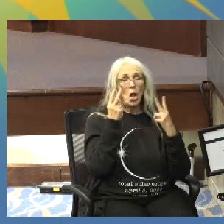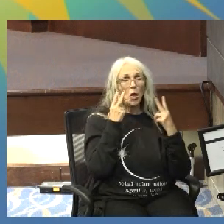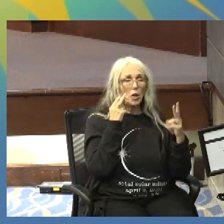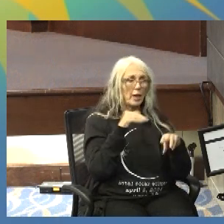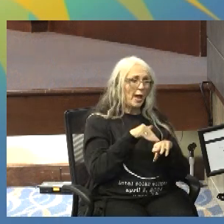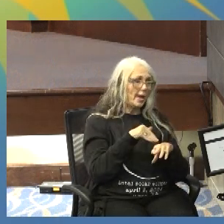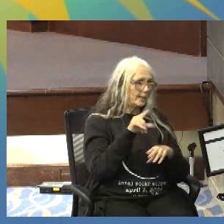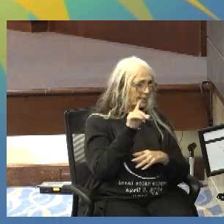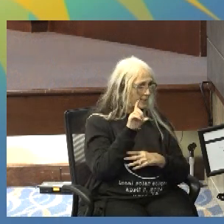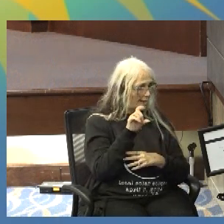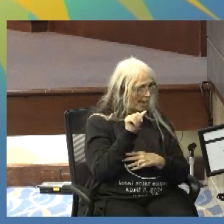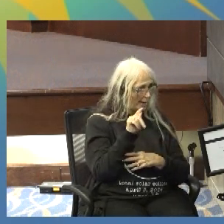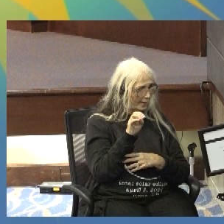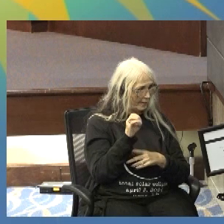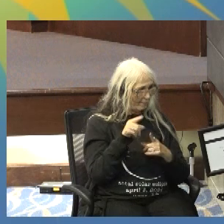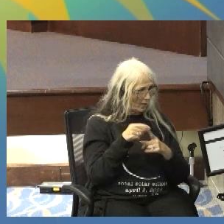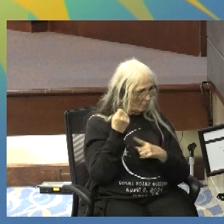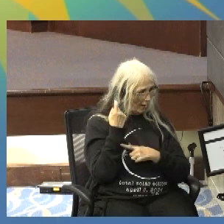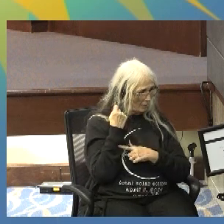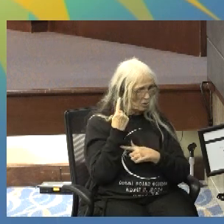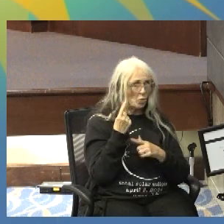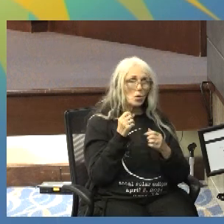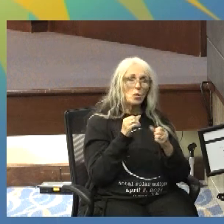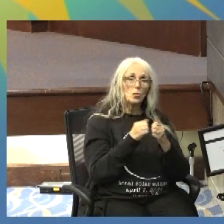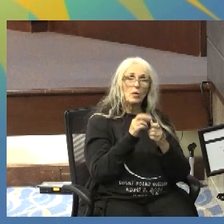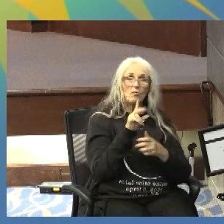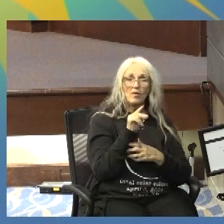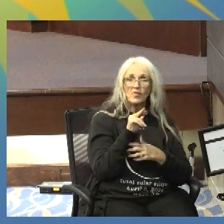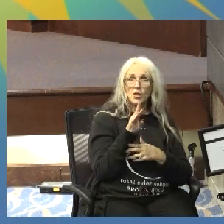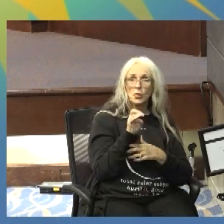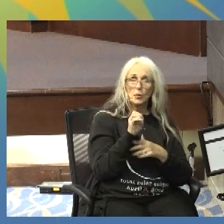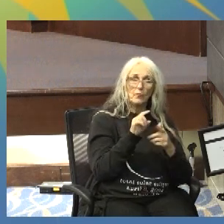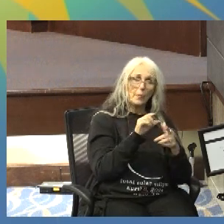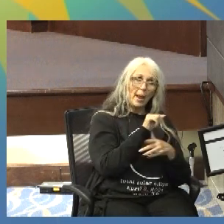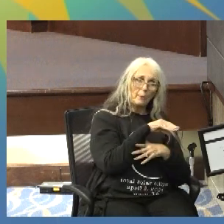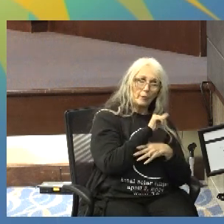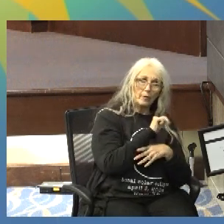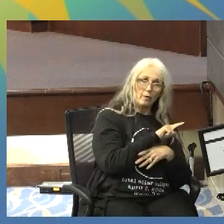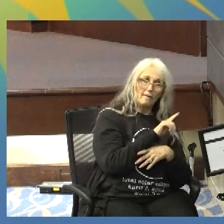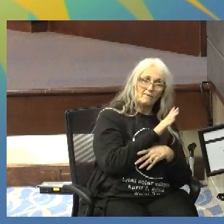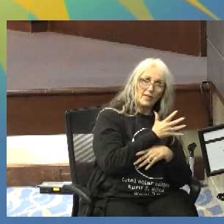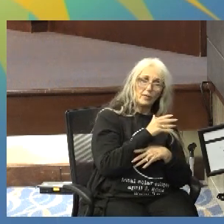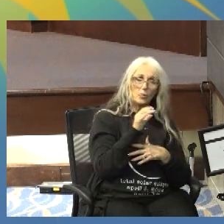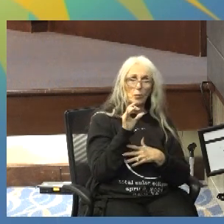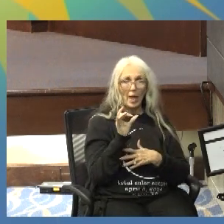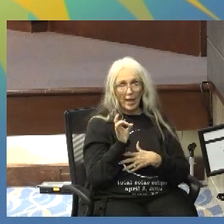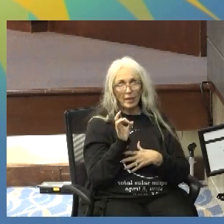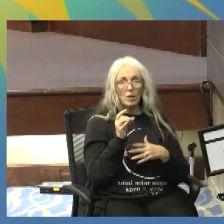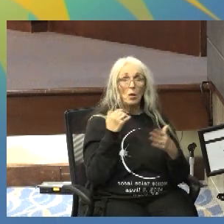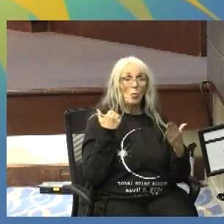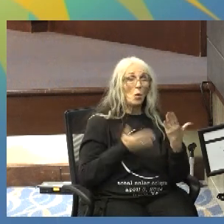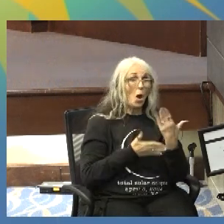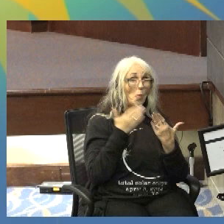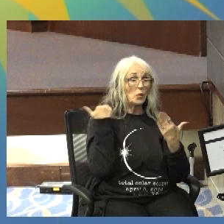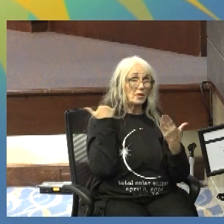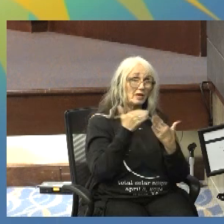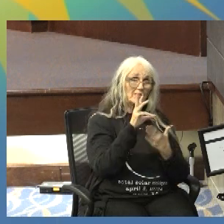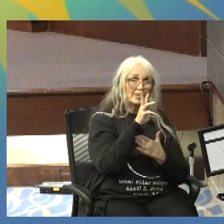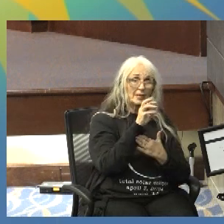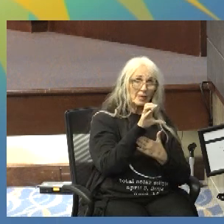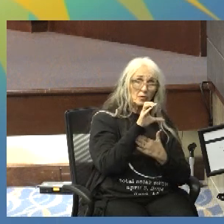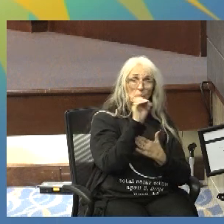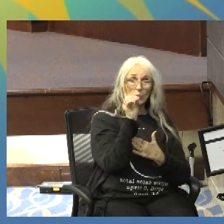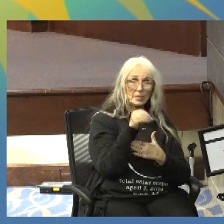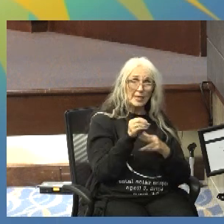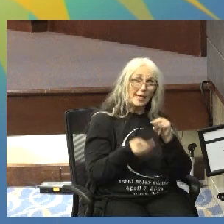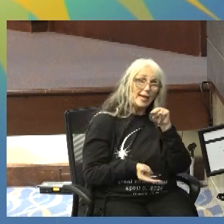the dates from last year as far as revenue brought in from April 5th through April 8th, we're nearing a 600% increase